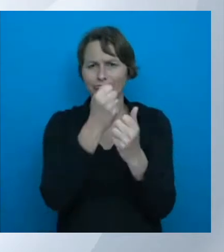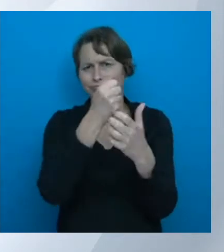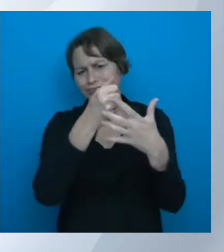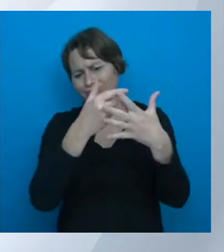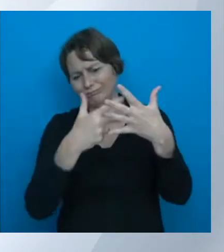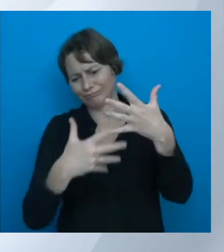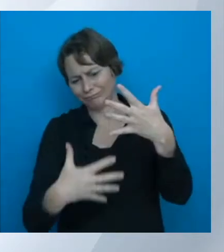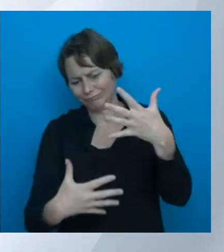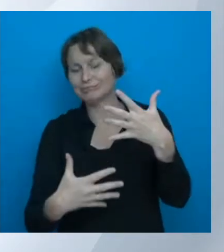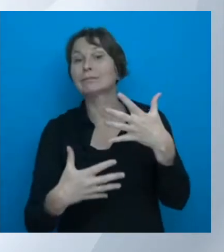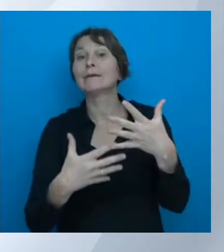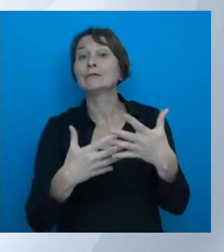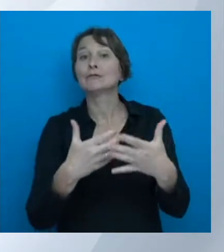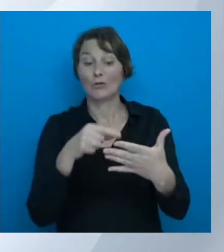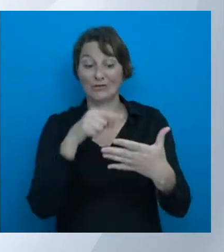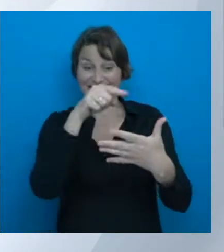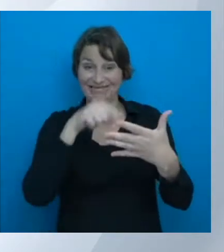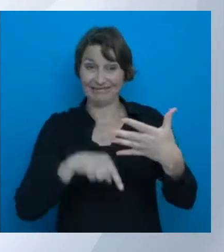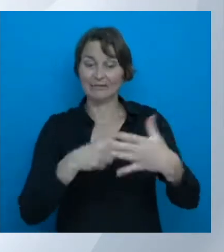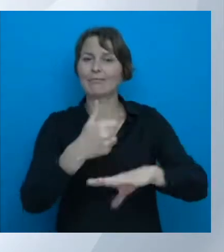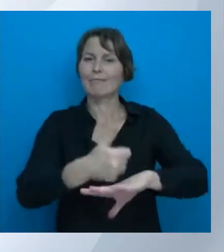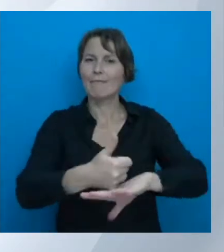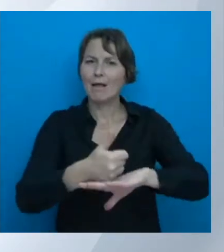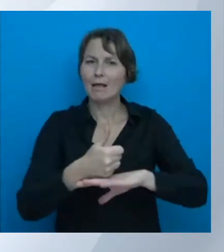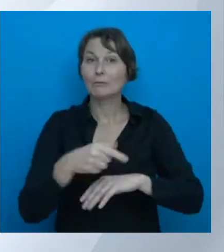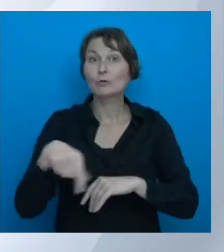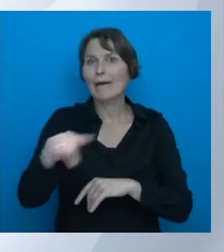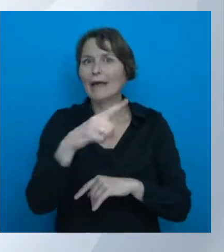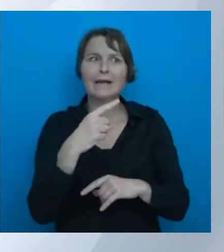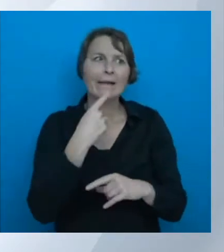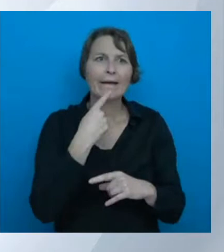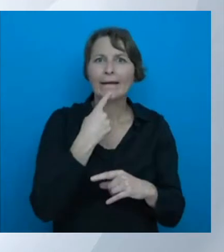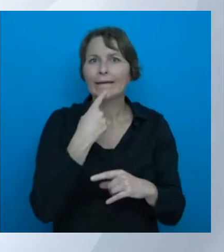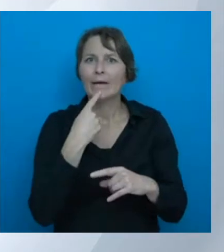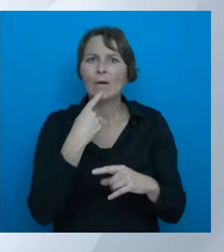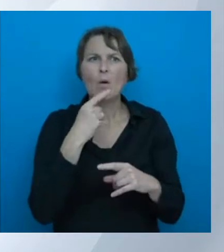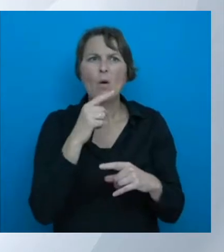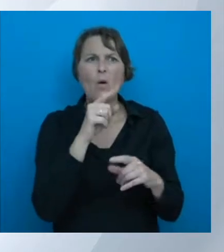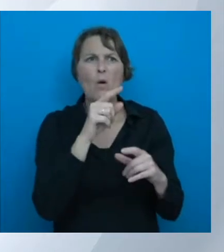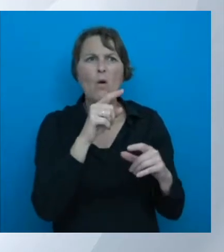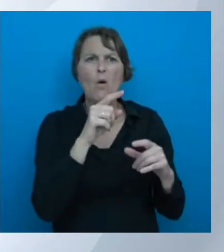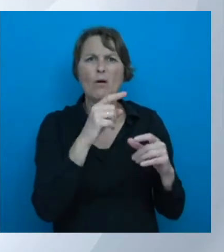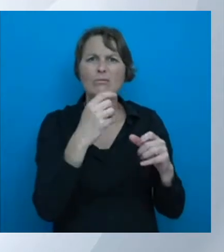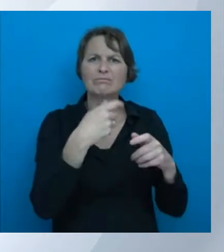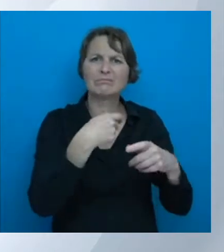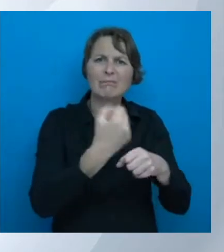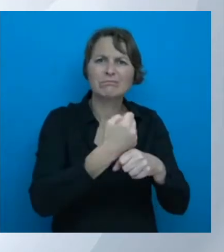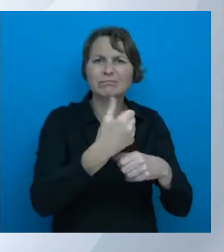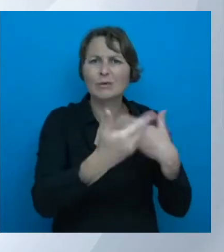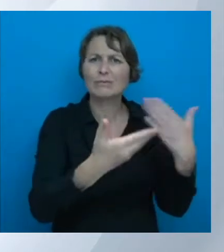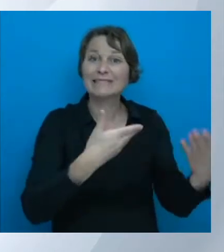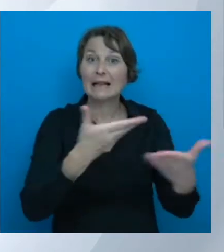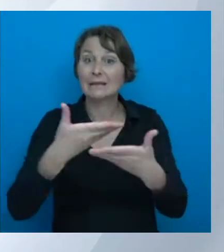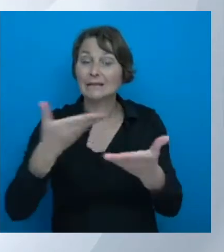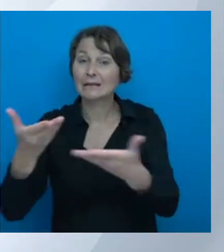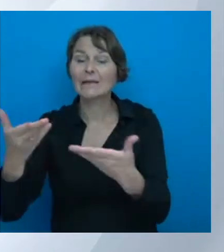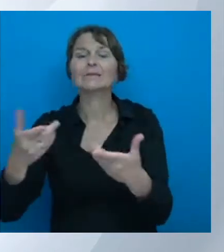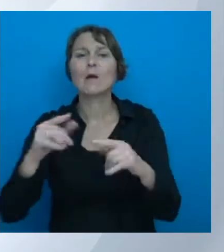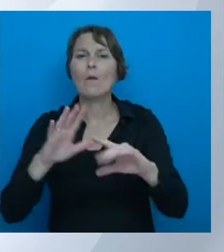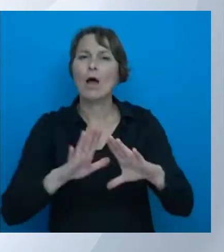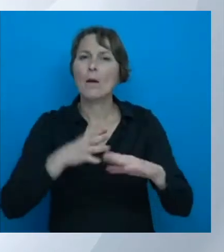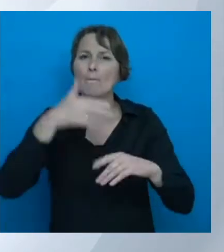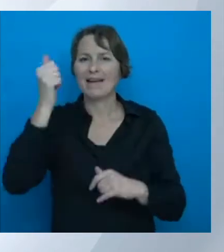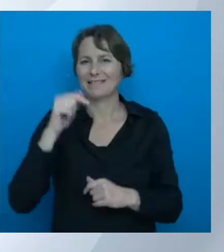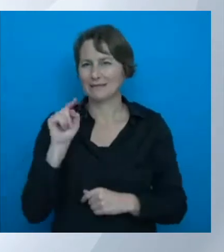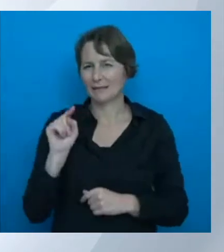needs and growing customer needs. In simple words, cloud native is application code and